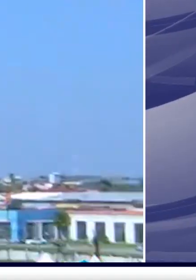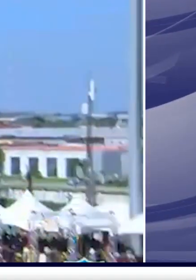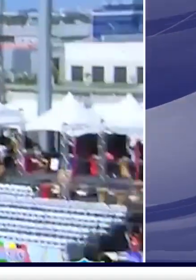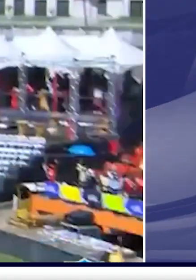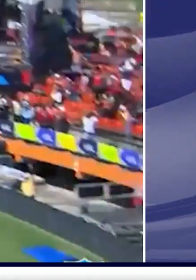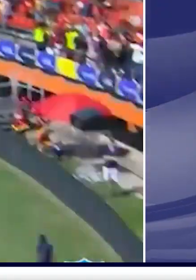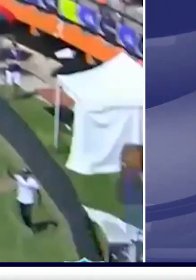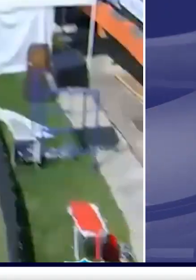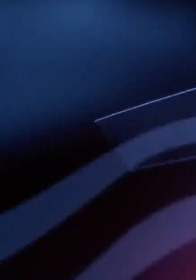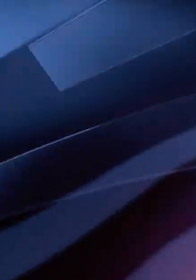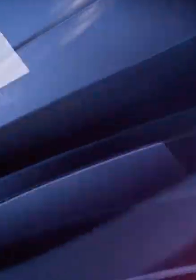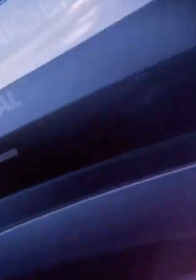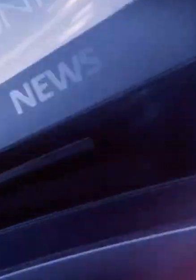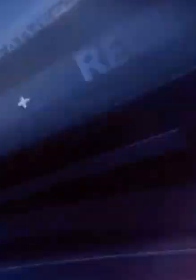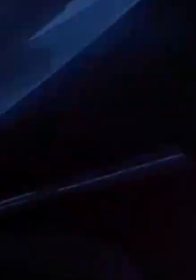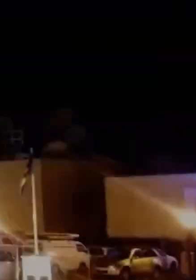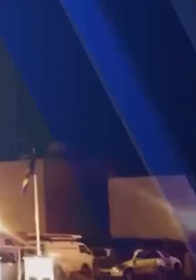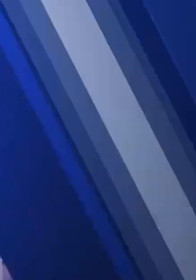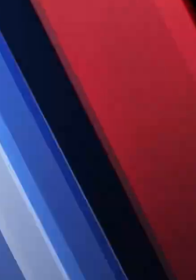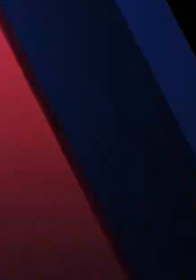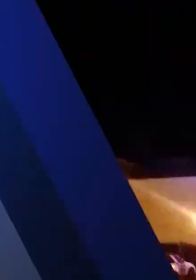CPL playoff spot.